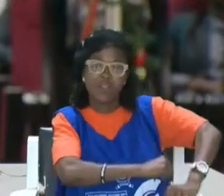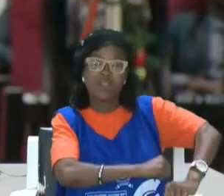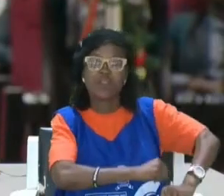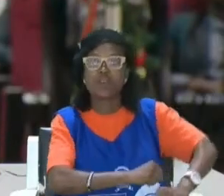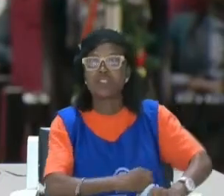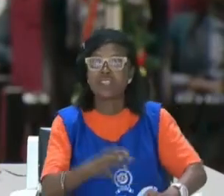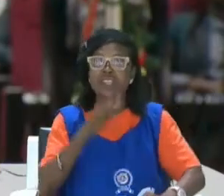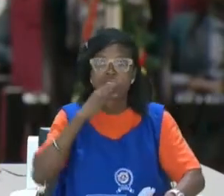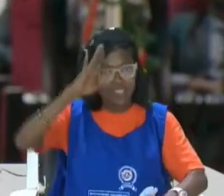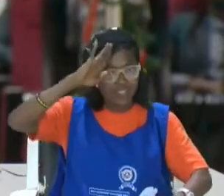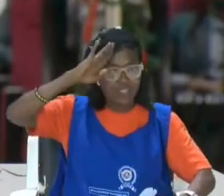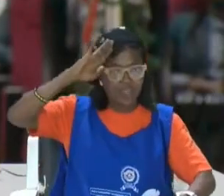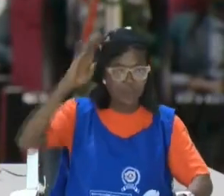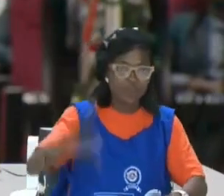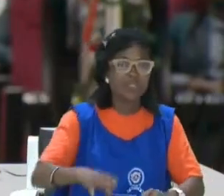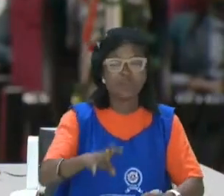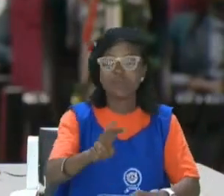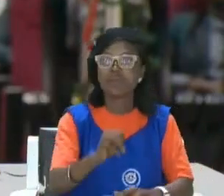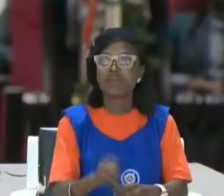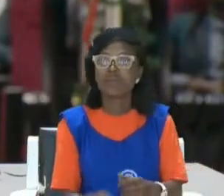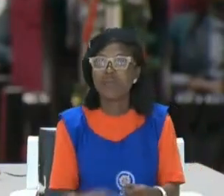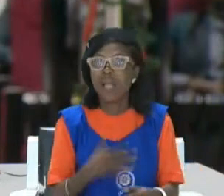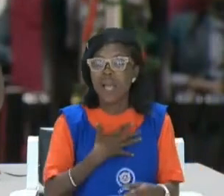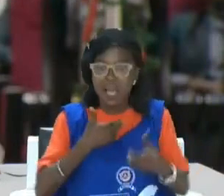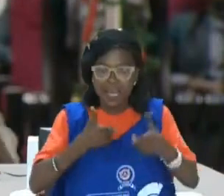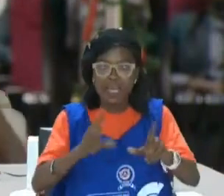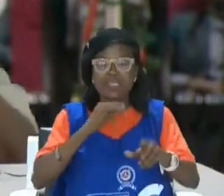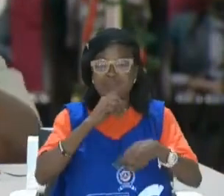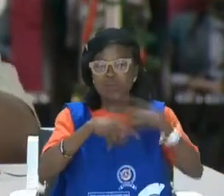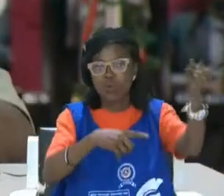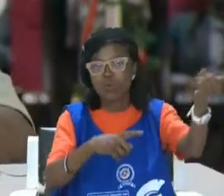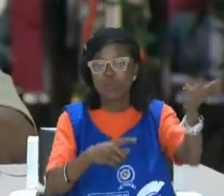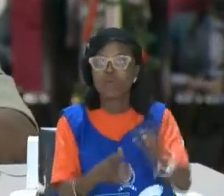salute and let him go.